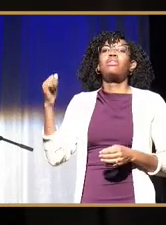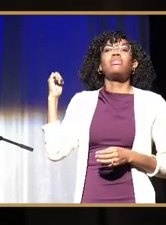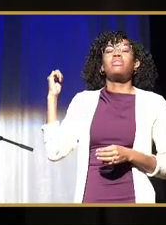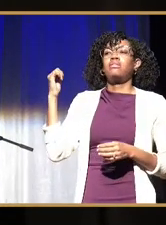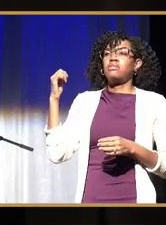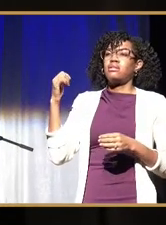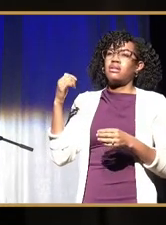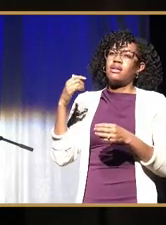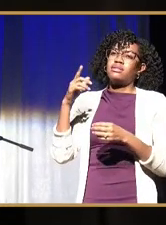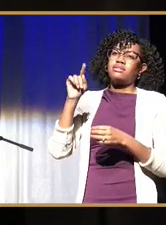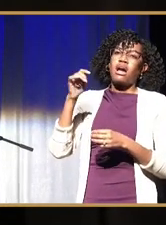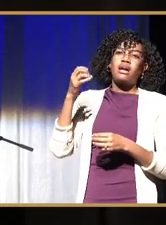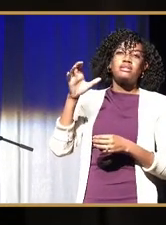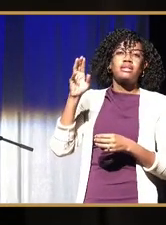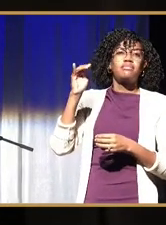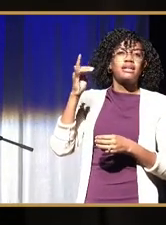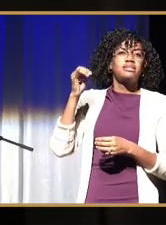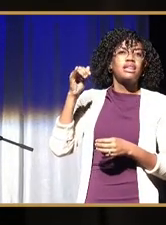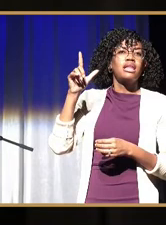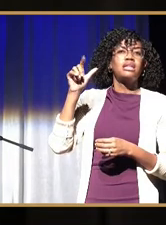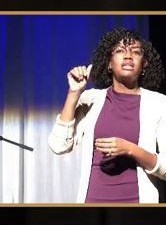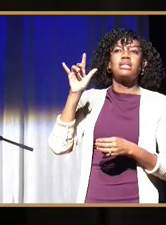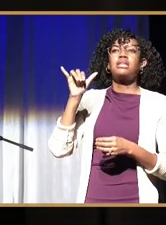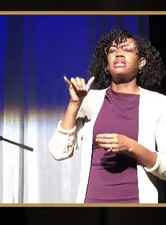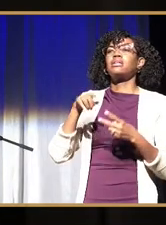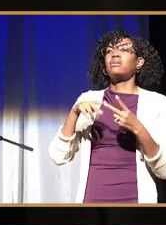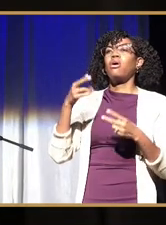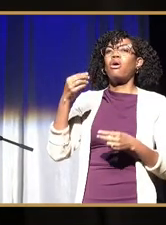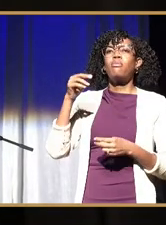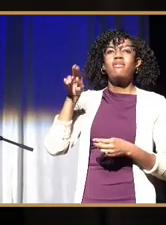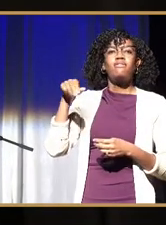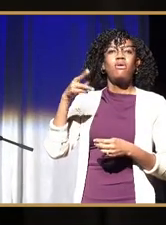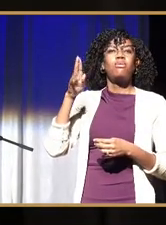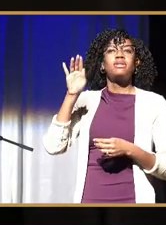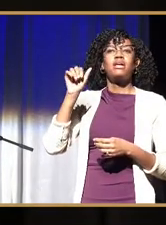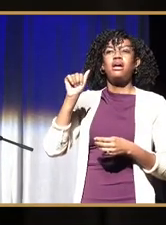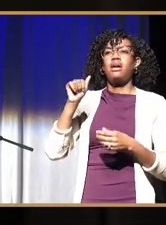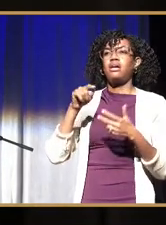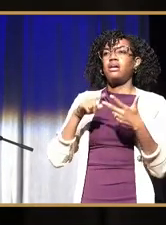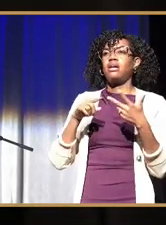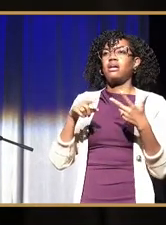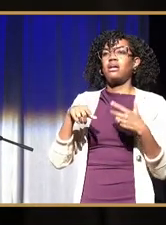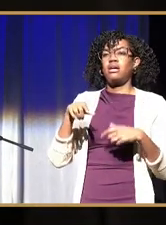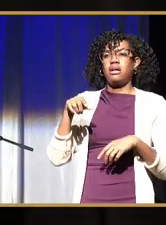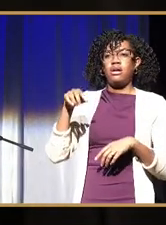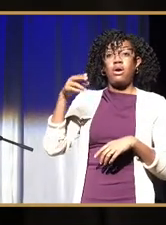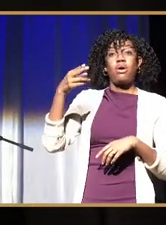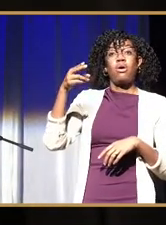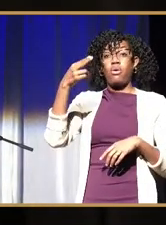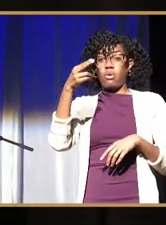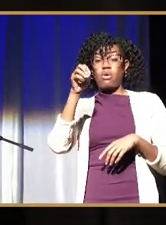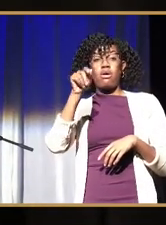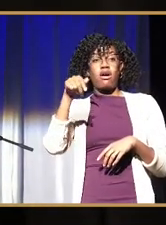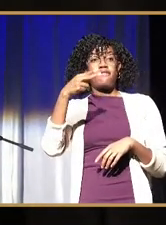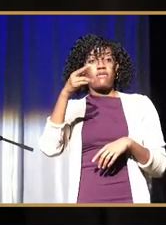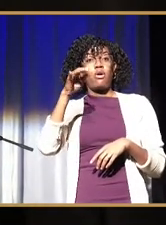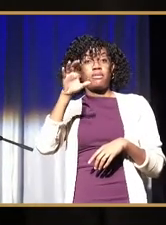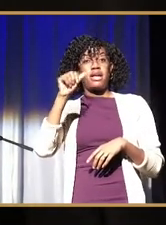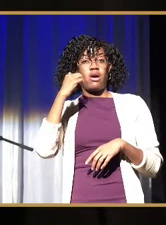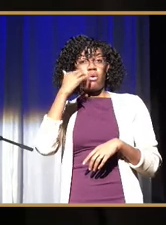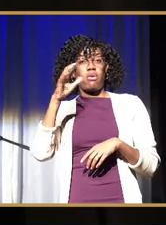masculinity, rejects homophobia, rejects poor phobia,